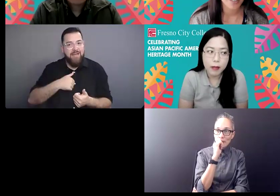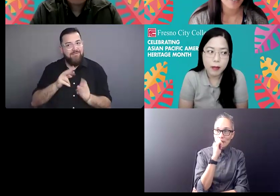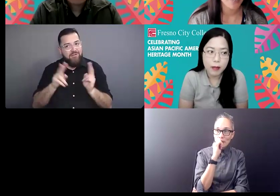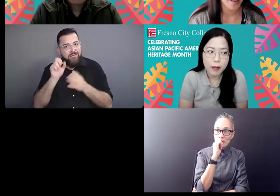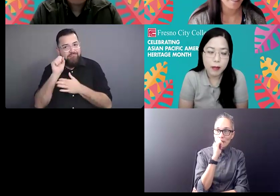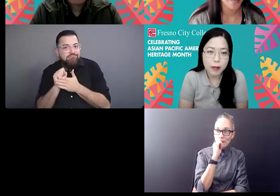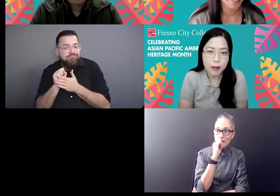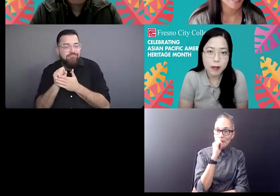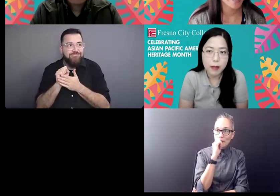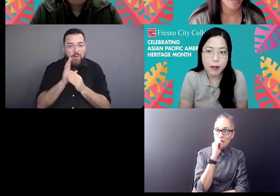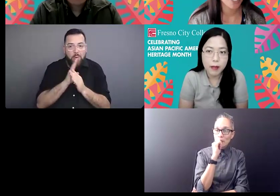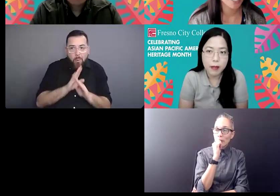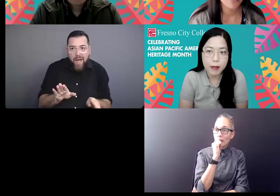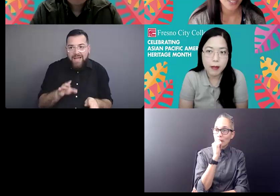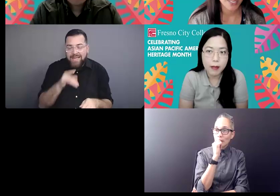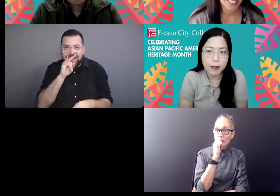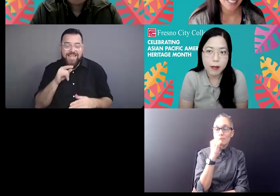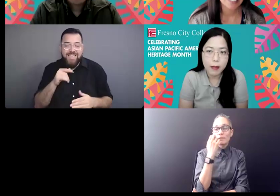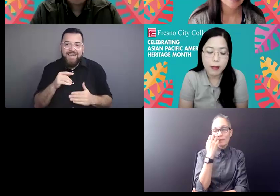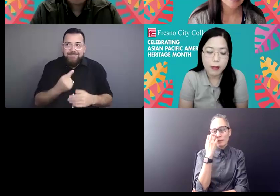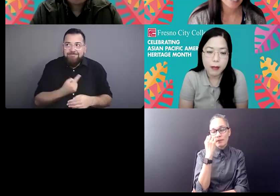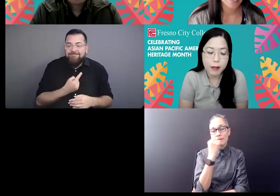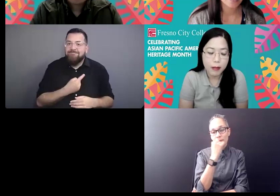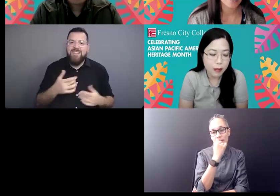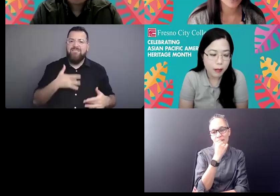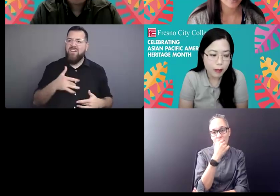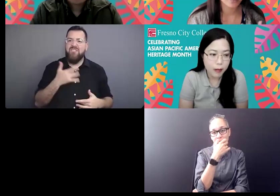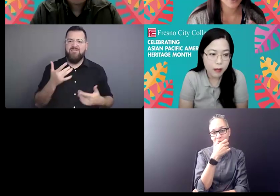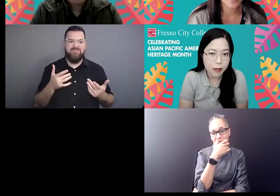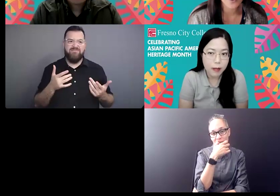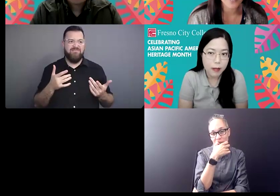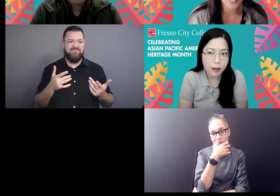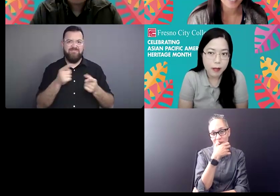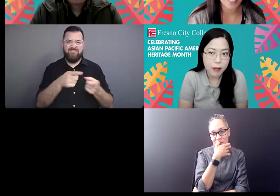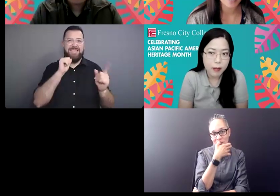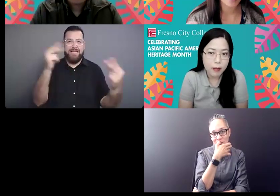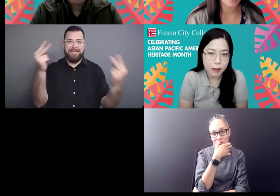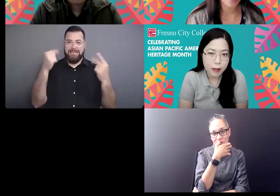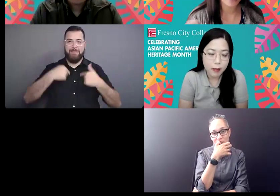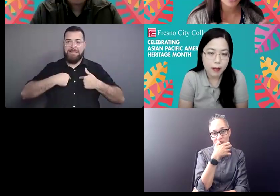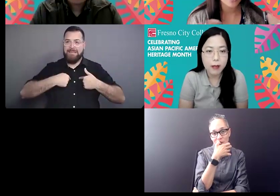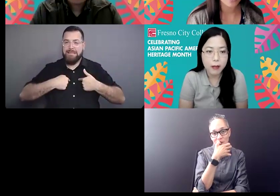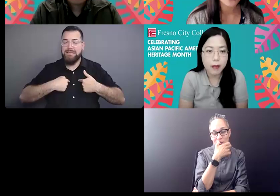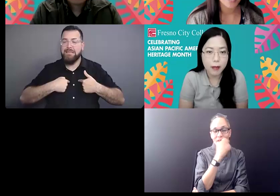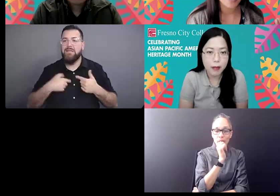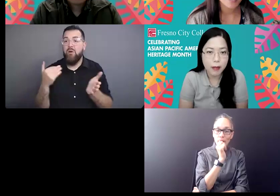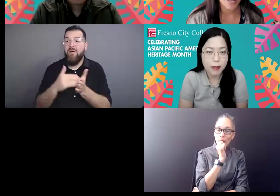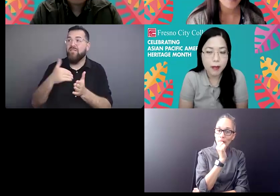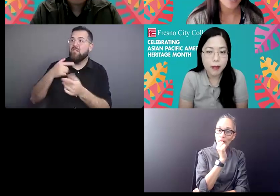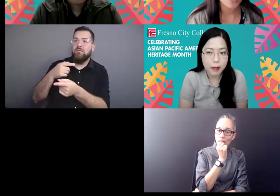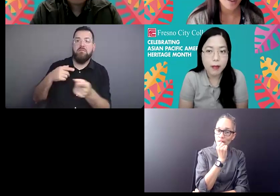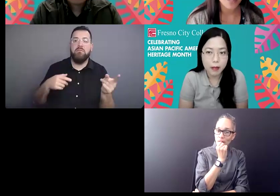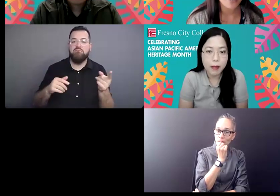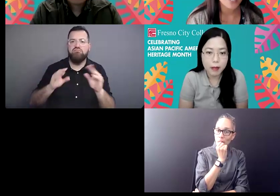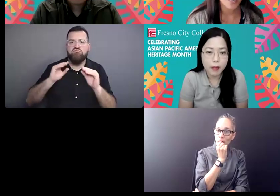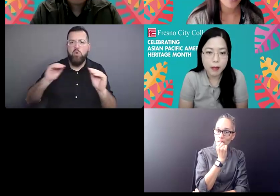to myself, because I just didn't feel seen. And we often didn't see individuals that looked like us up